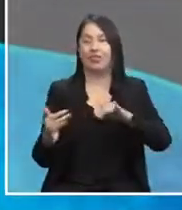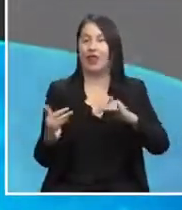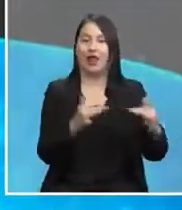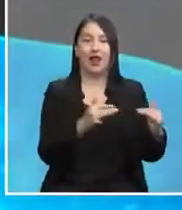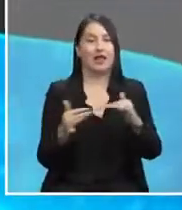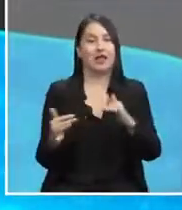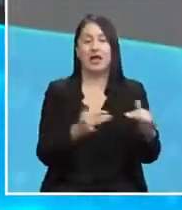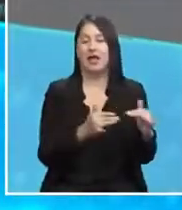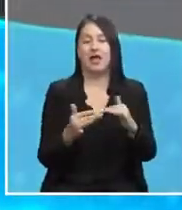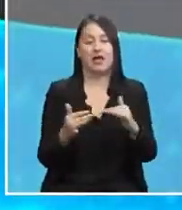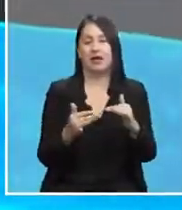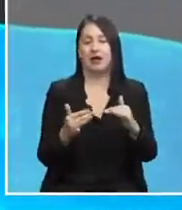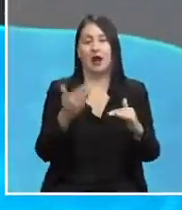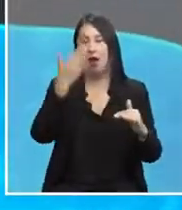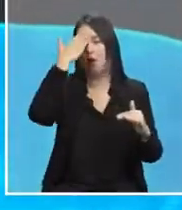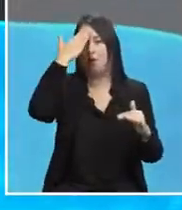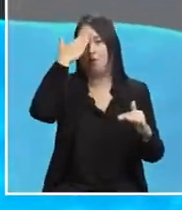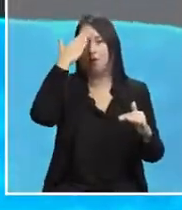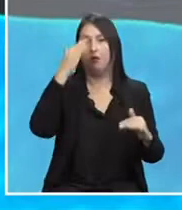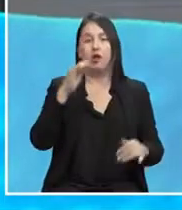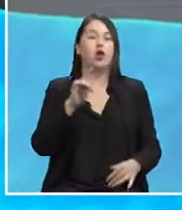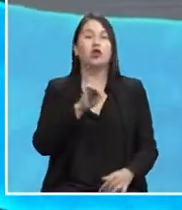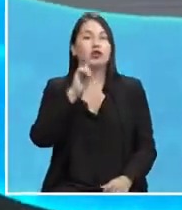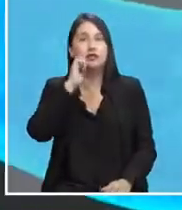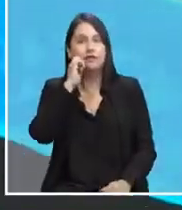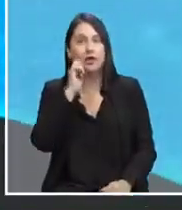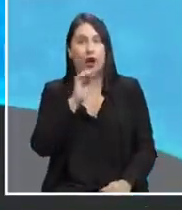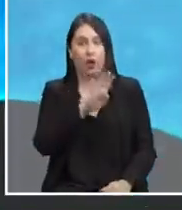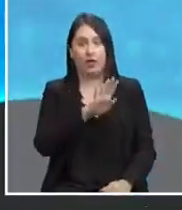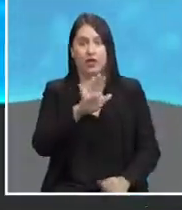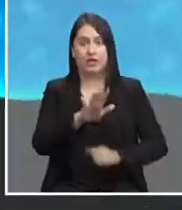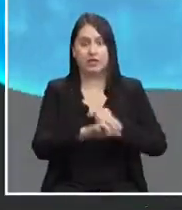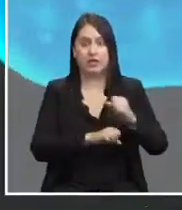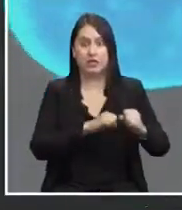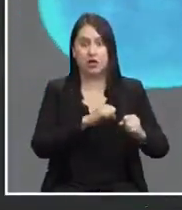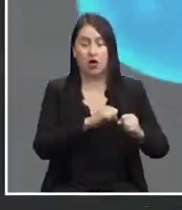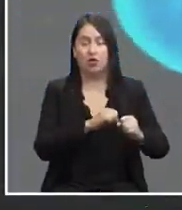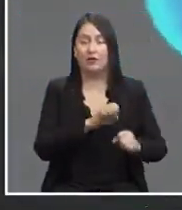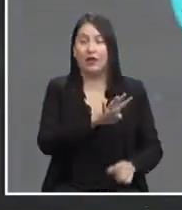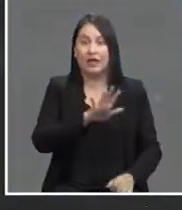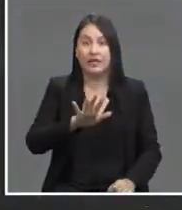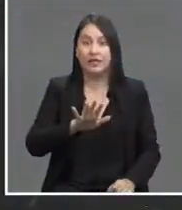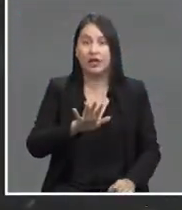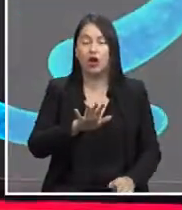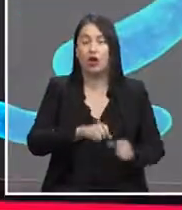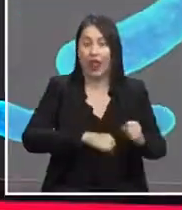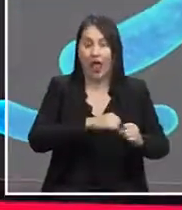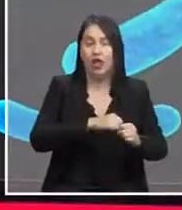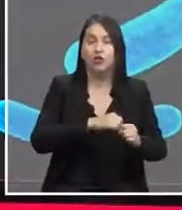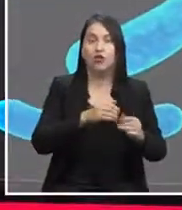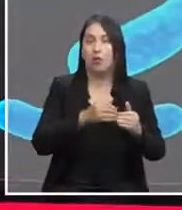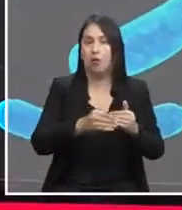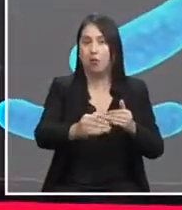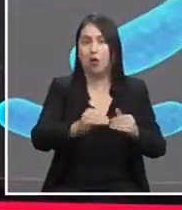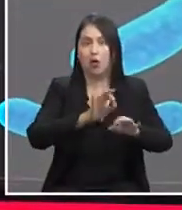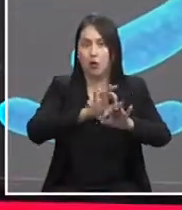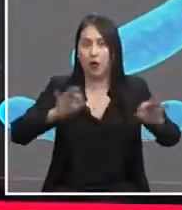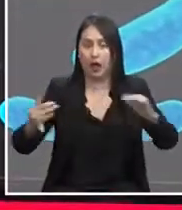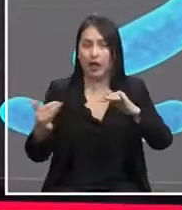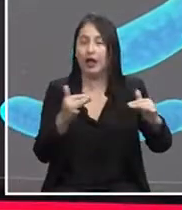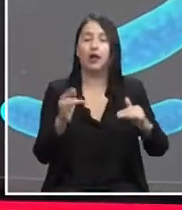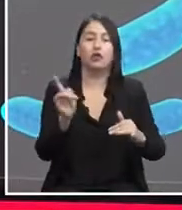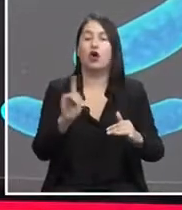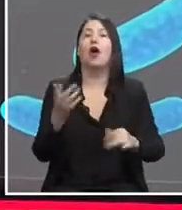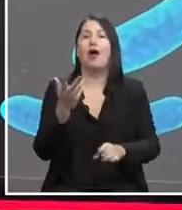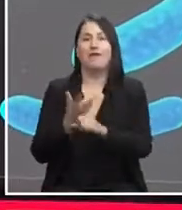There were obviously some wars, independent wars, civil wars, etc., etc. But if you look at the figures, the